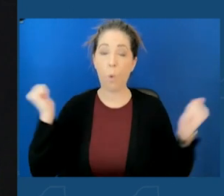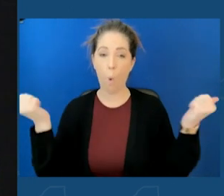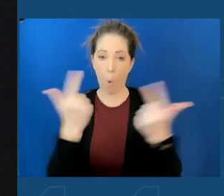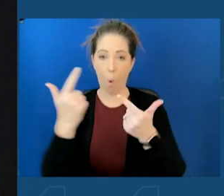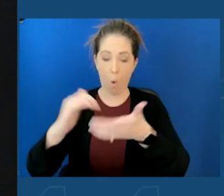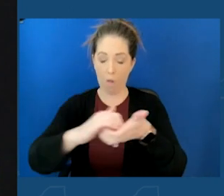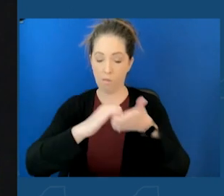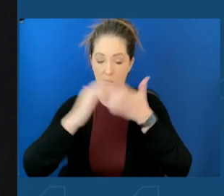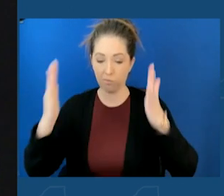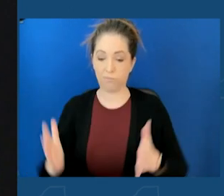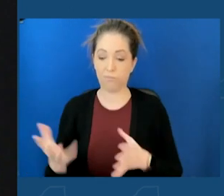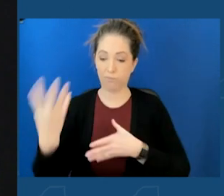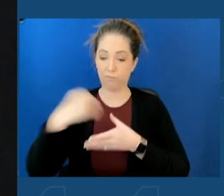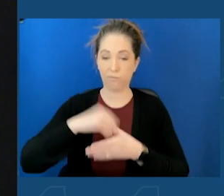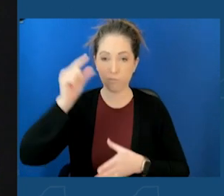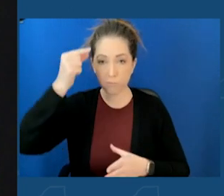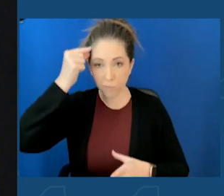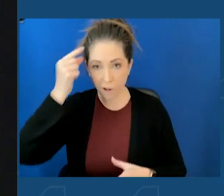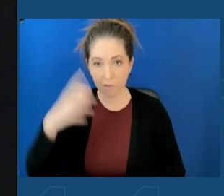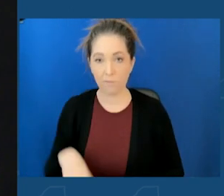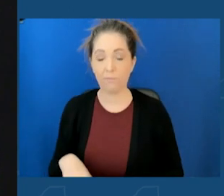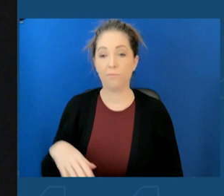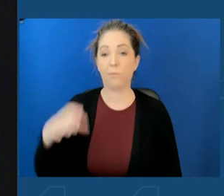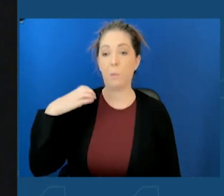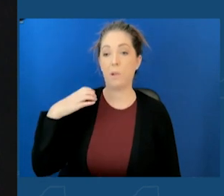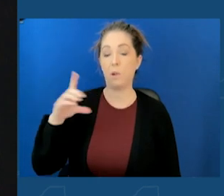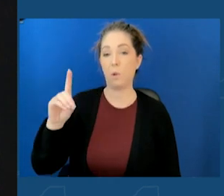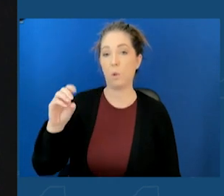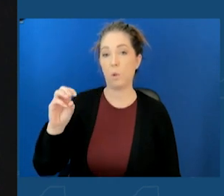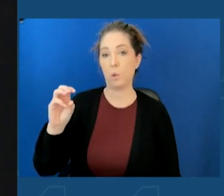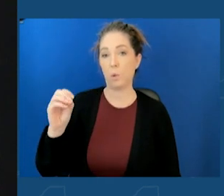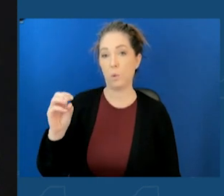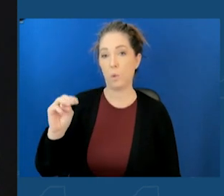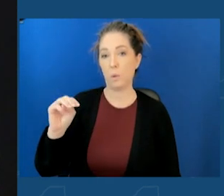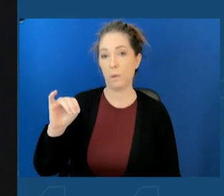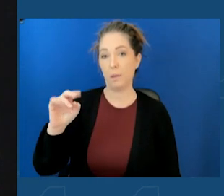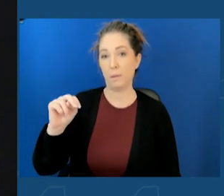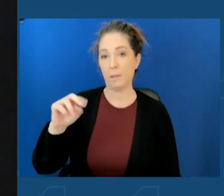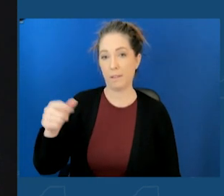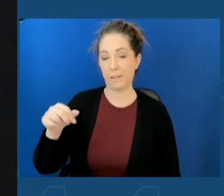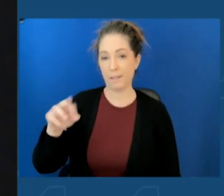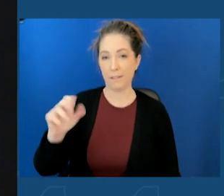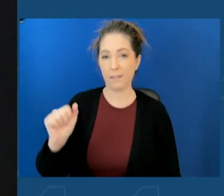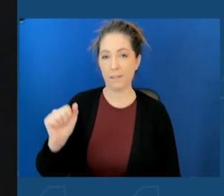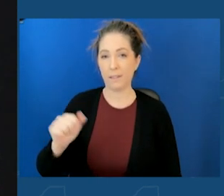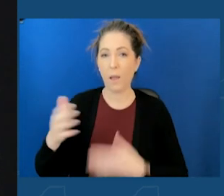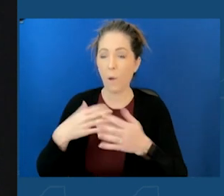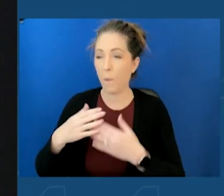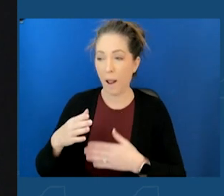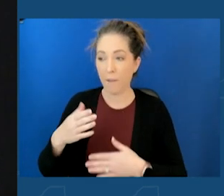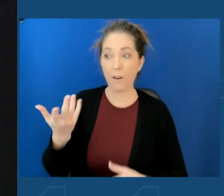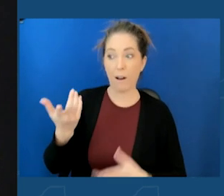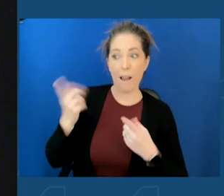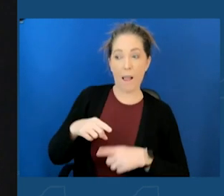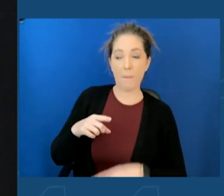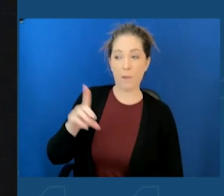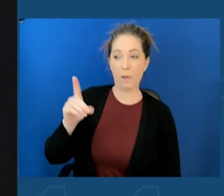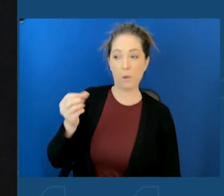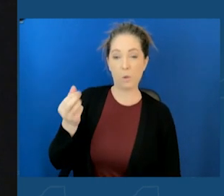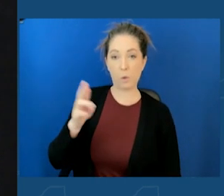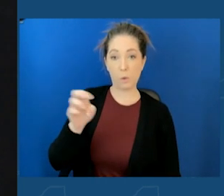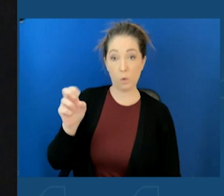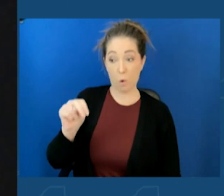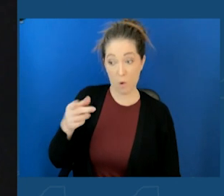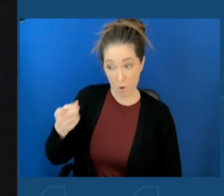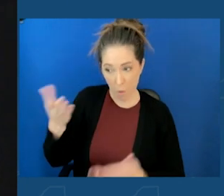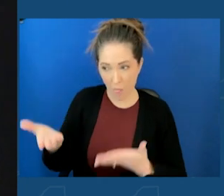government, Commissioner Dominguez and Doreen, whenever Doreen's there, you know good things are happening as well. So I want to thank you for your great leadership